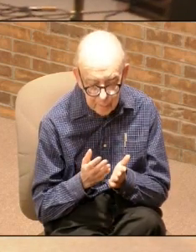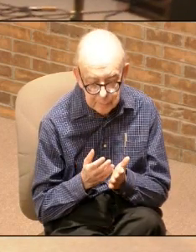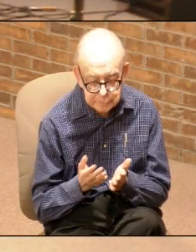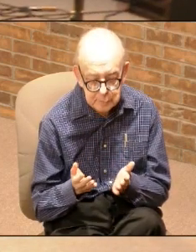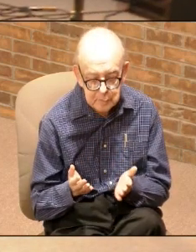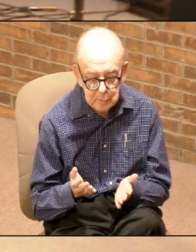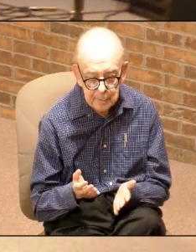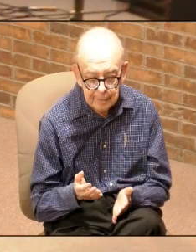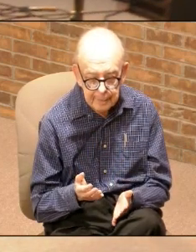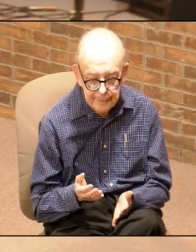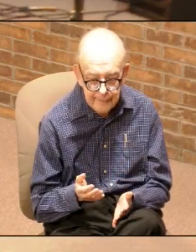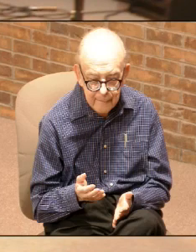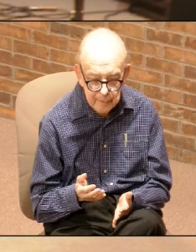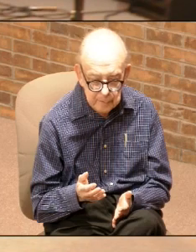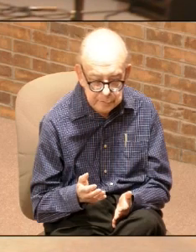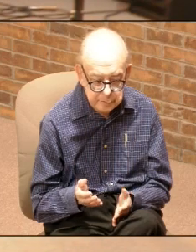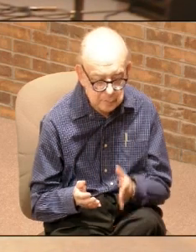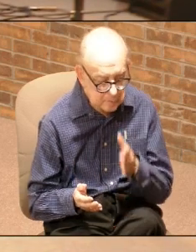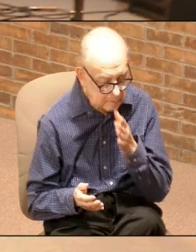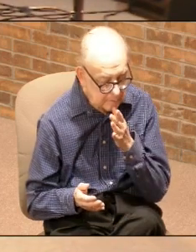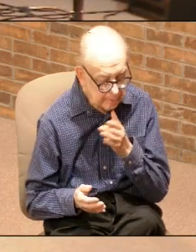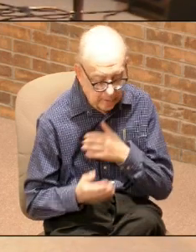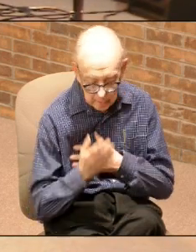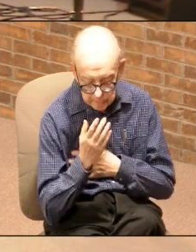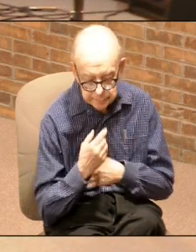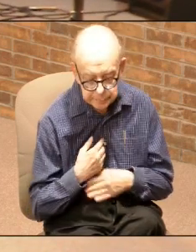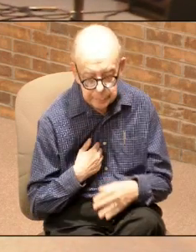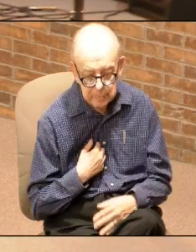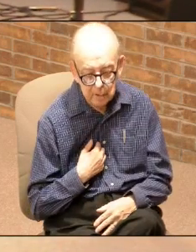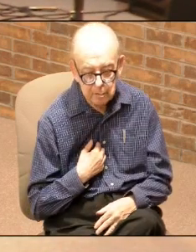a lady in front of me